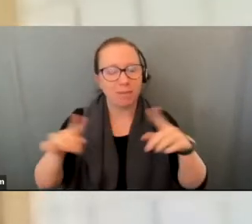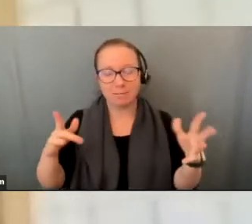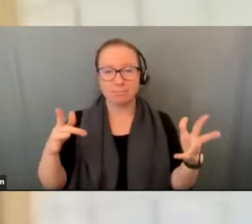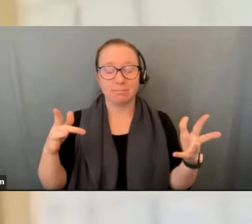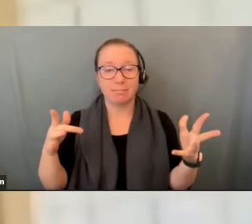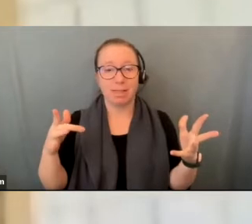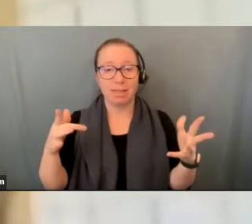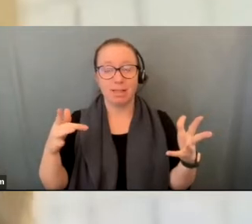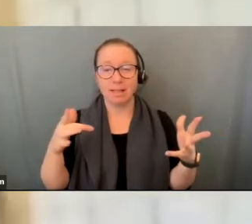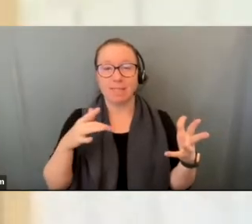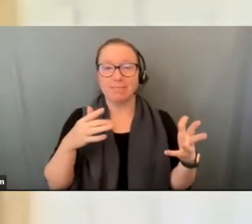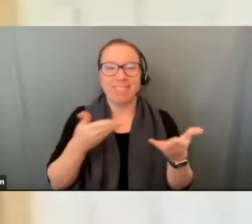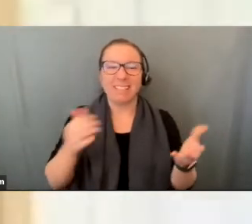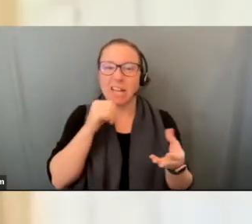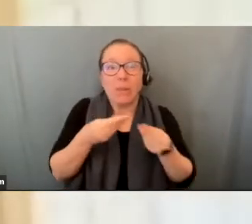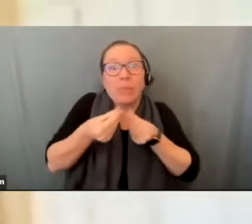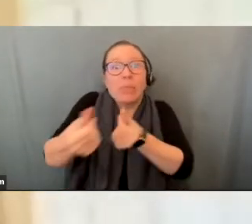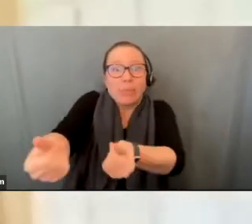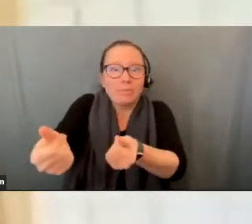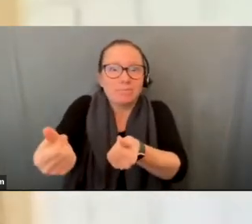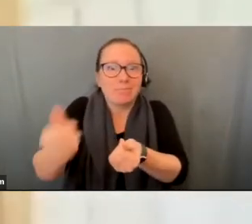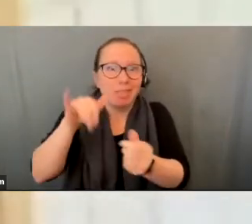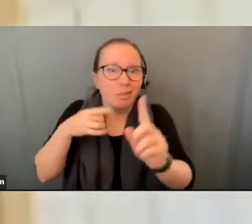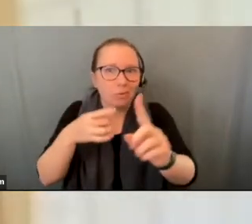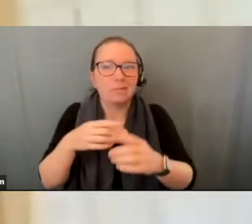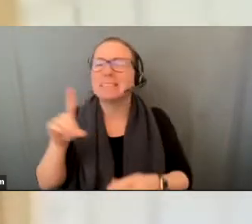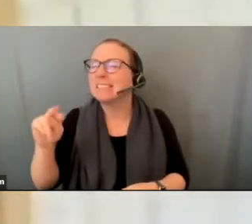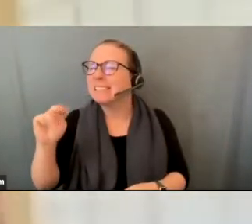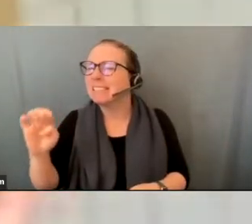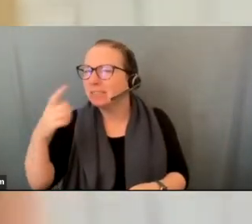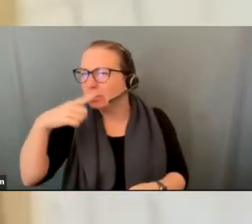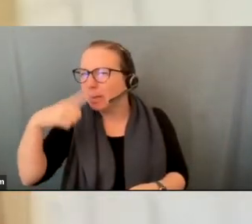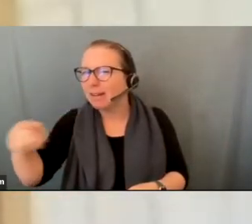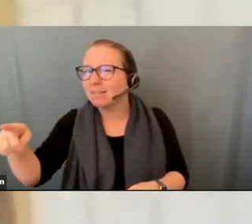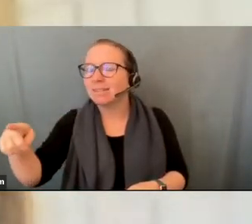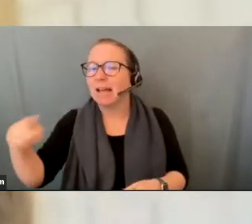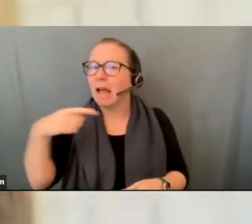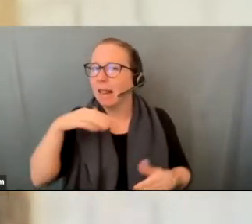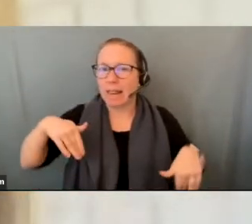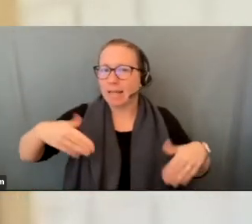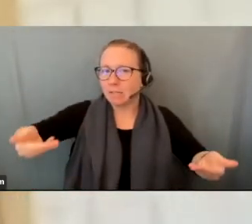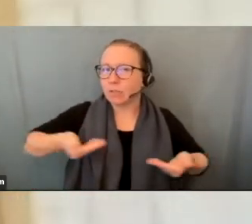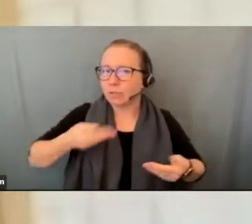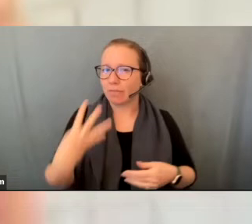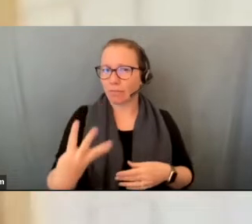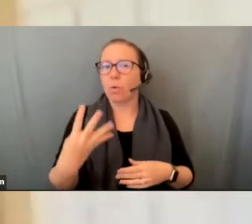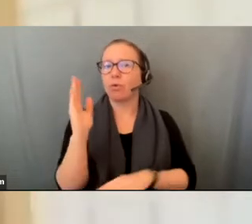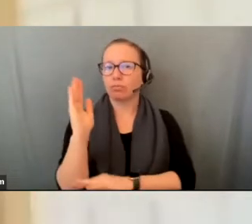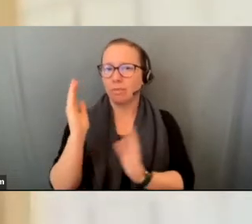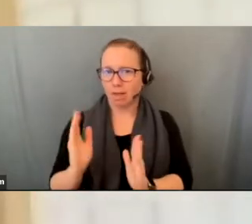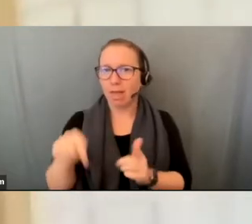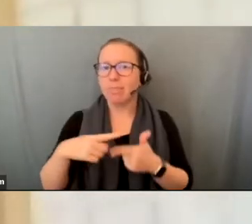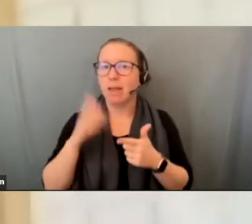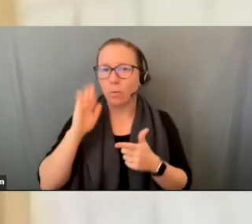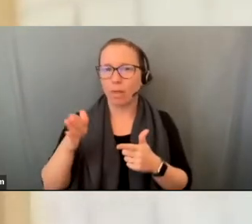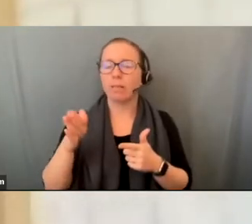lining up as smoothly as we hoped. Denise, let's do this. Can you please go ahead and introduce the 4 speakers that we'll hear from, and then I will bring them each up in